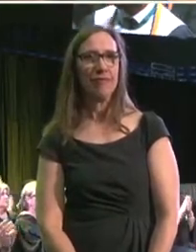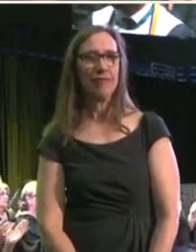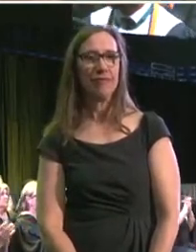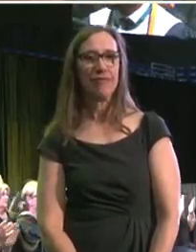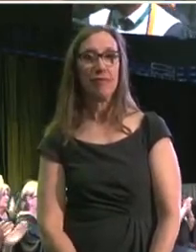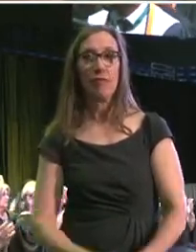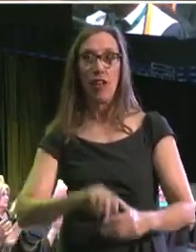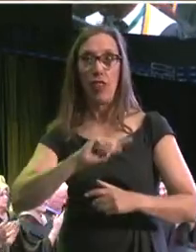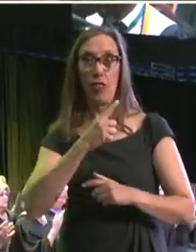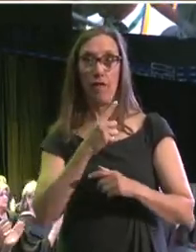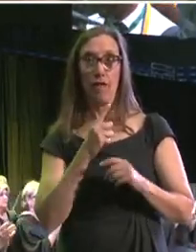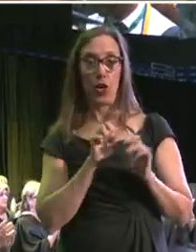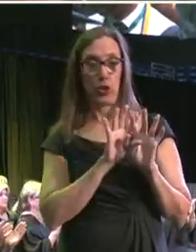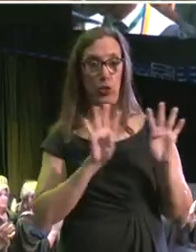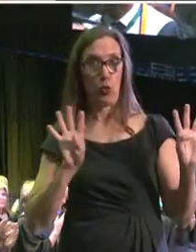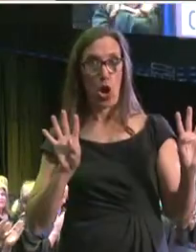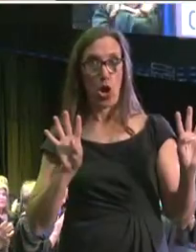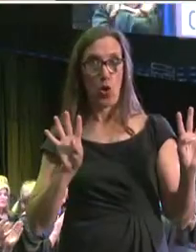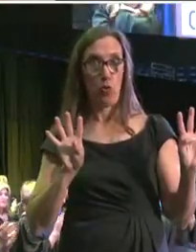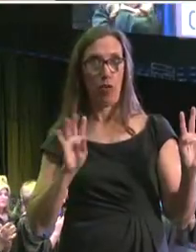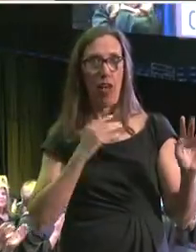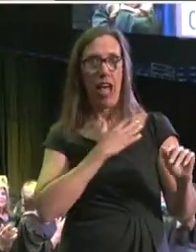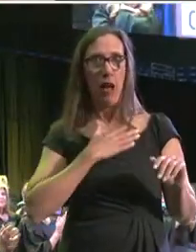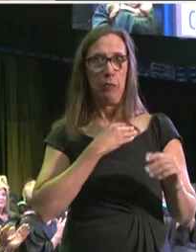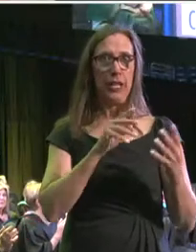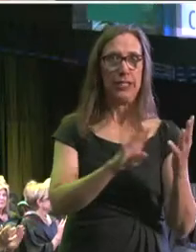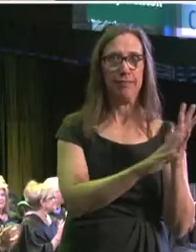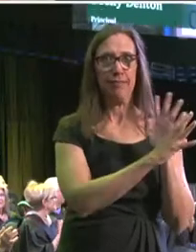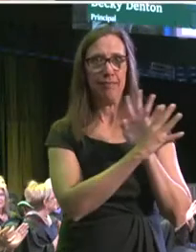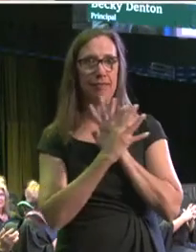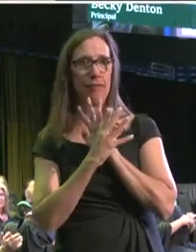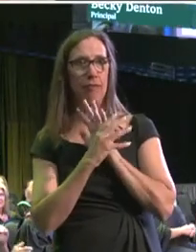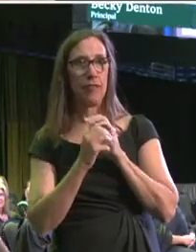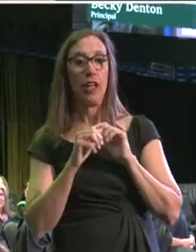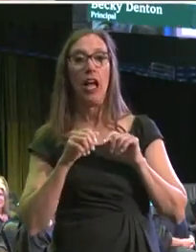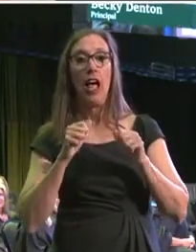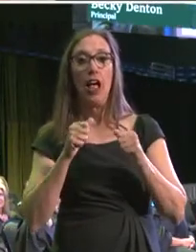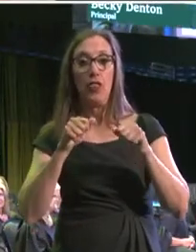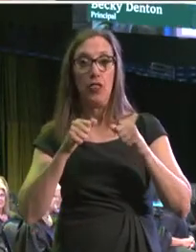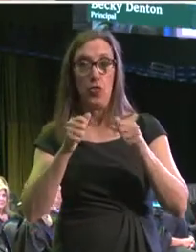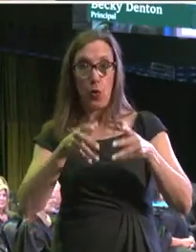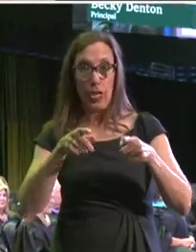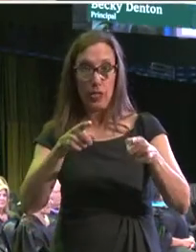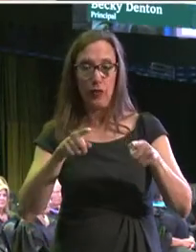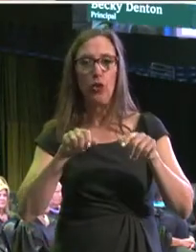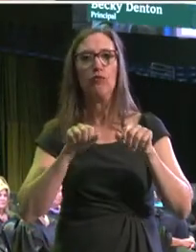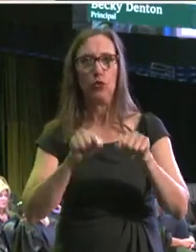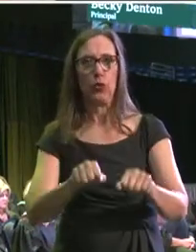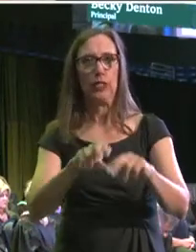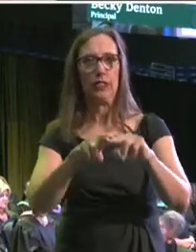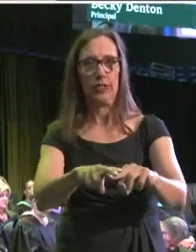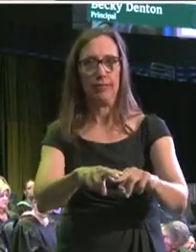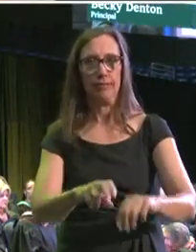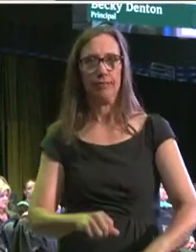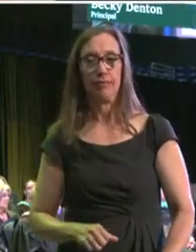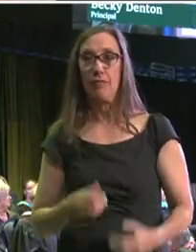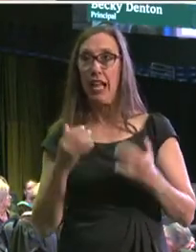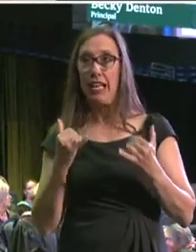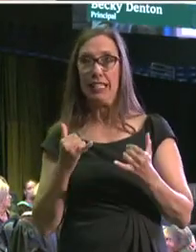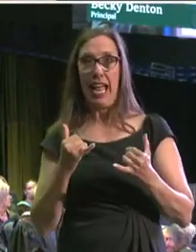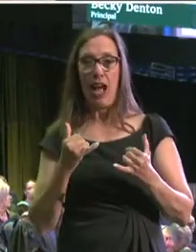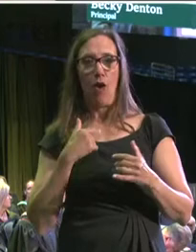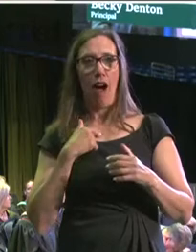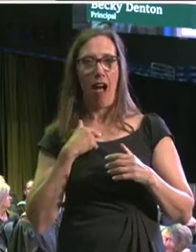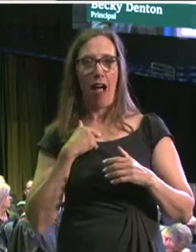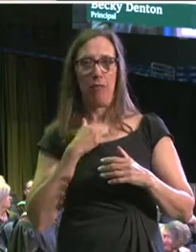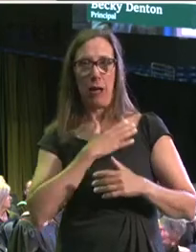Will the first row of honor graduates please come to the stage and the rest of the graduates may be seated. And now I'm pleased to